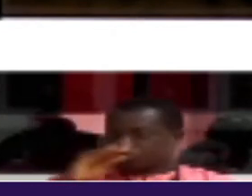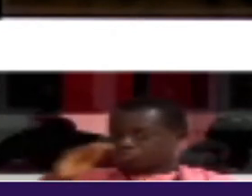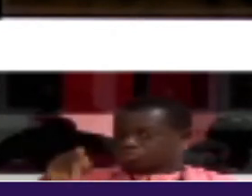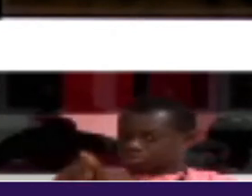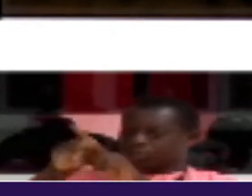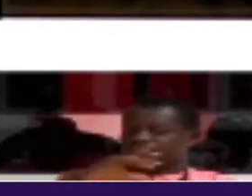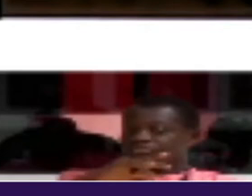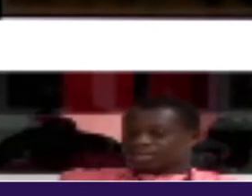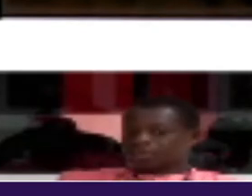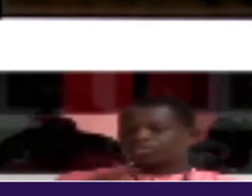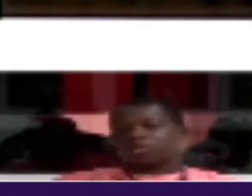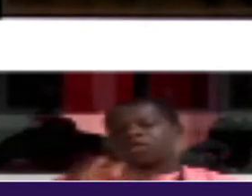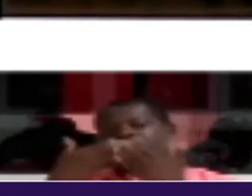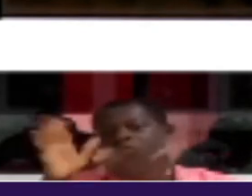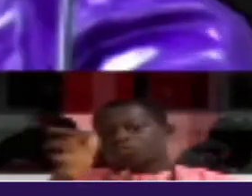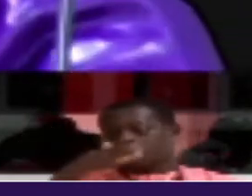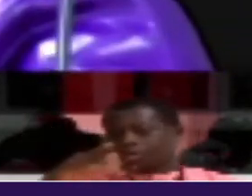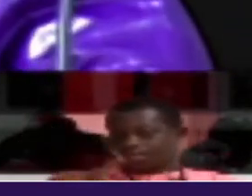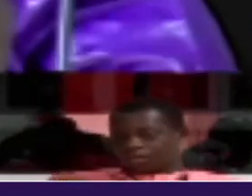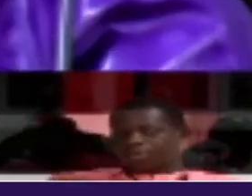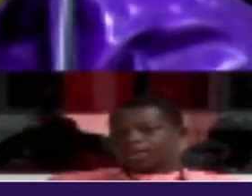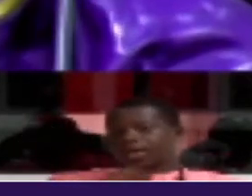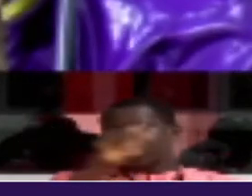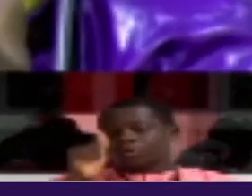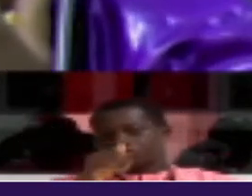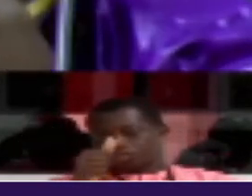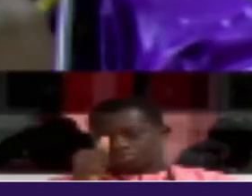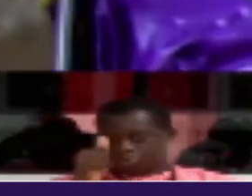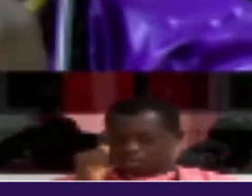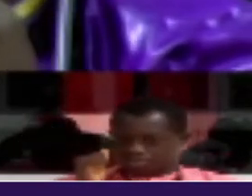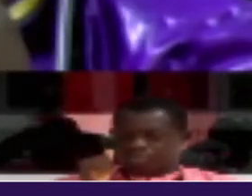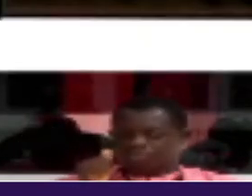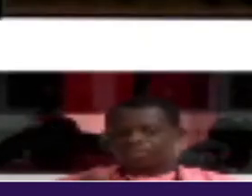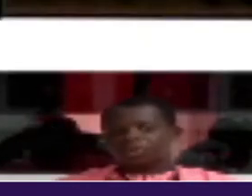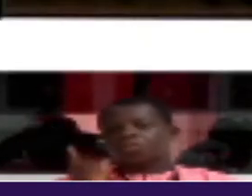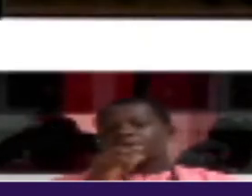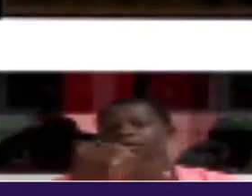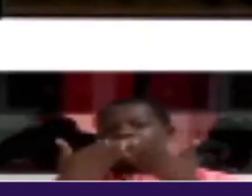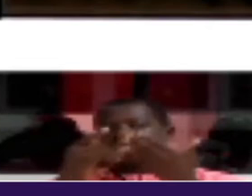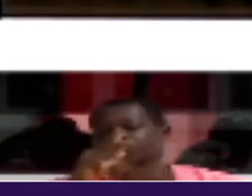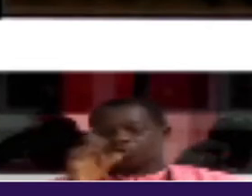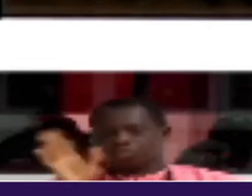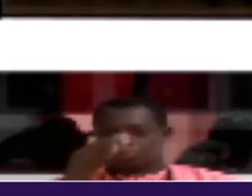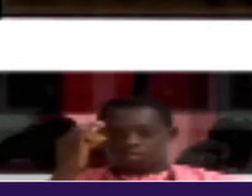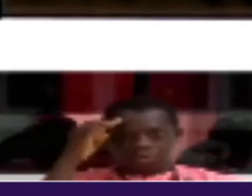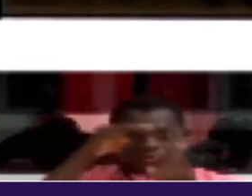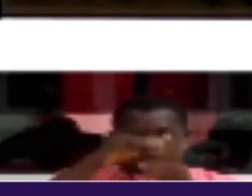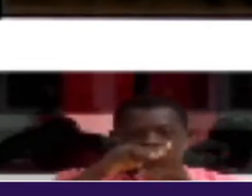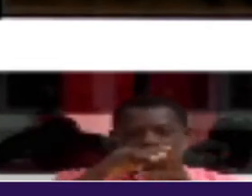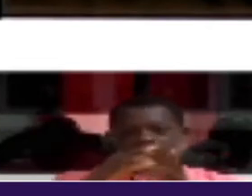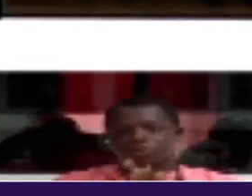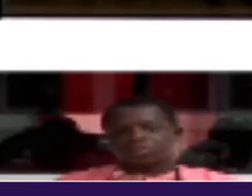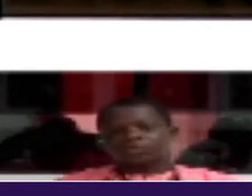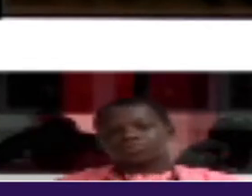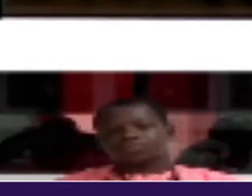prepare and come. But that's how I went and leave them and, there. And what did he tell you? He tell me that we are going for a mission. Anyway, we pack what up. What mission?